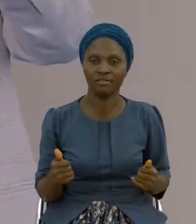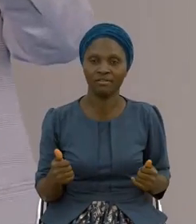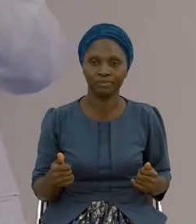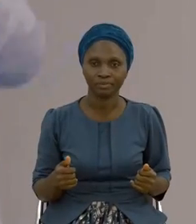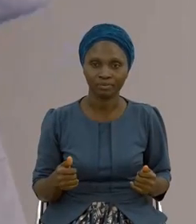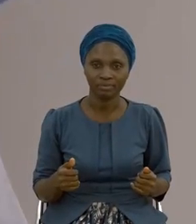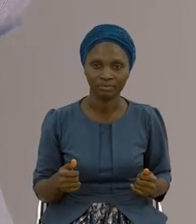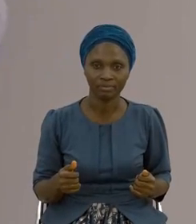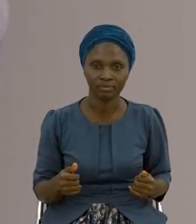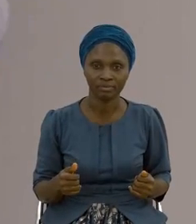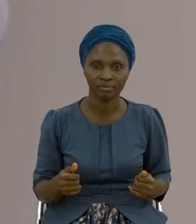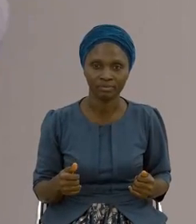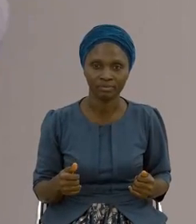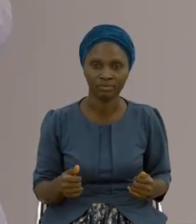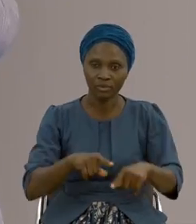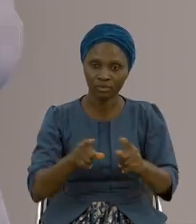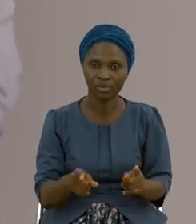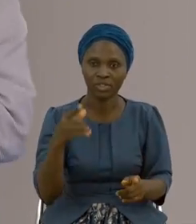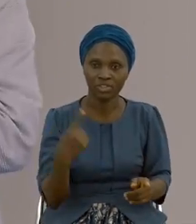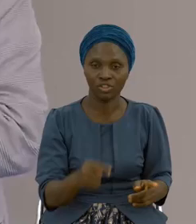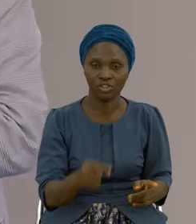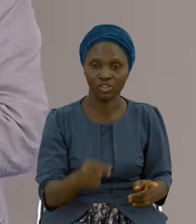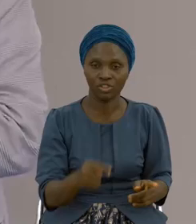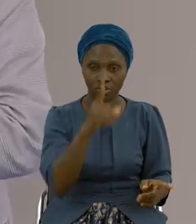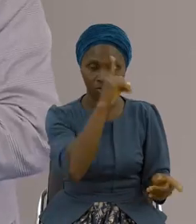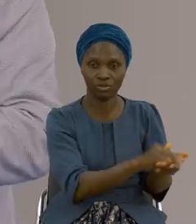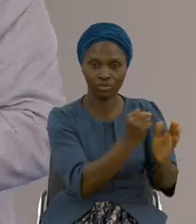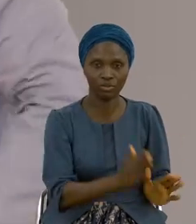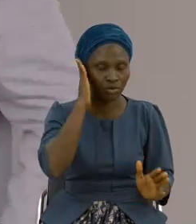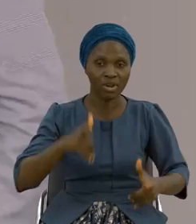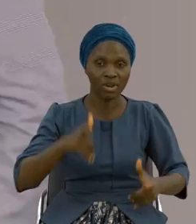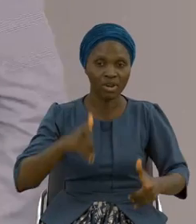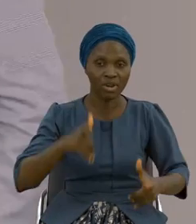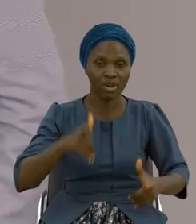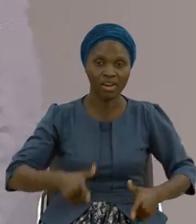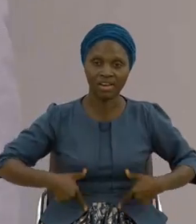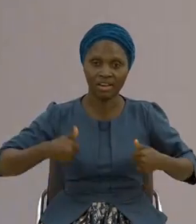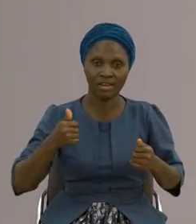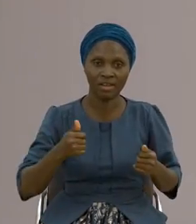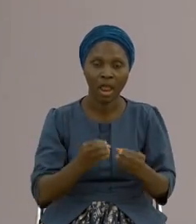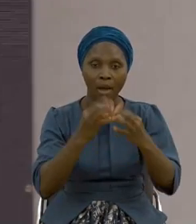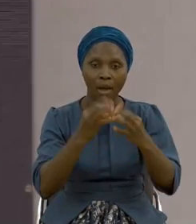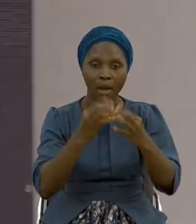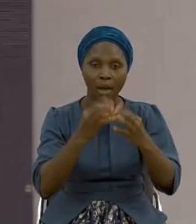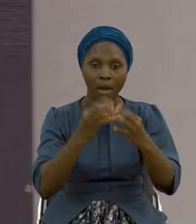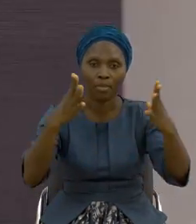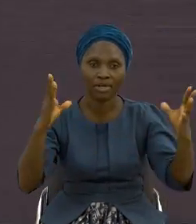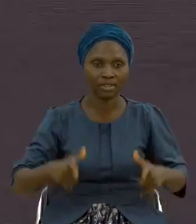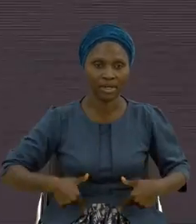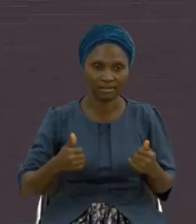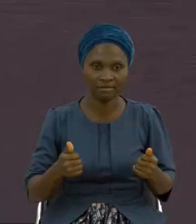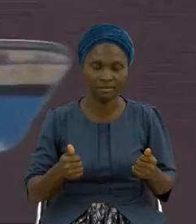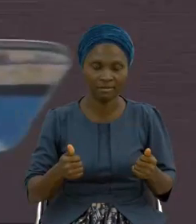church shall live abundant life shall live by faith